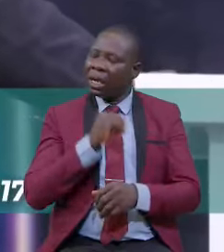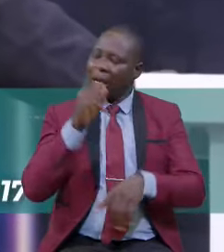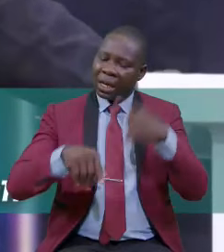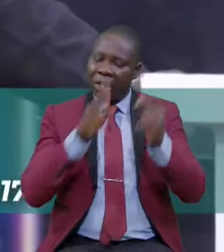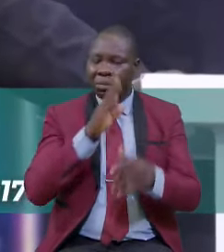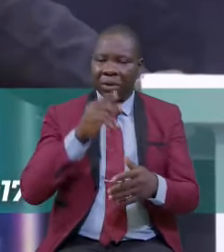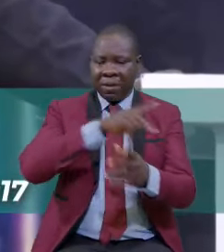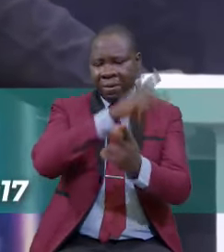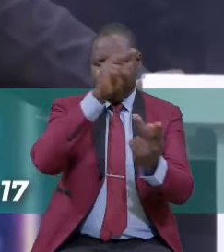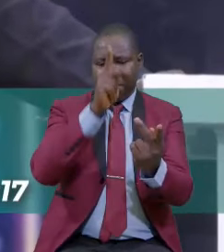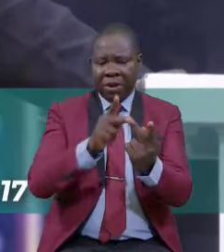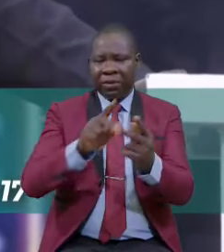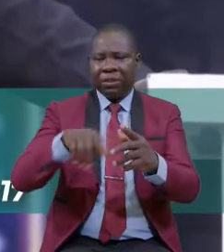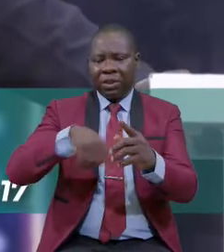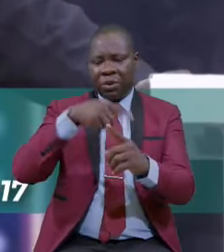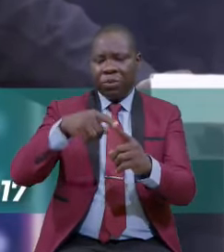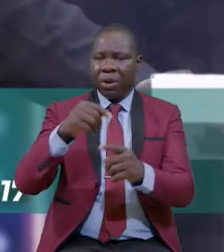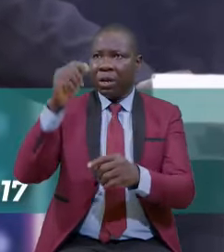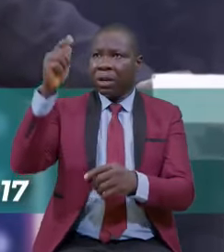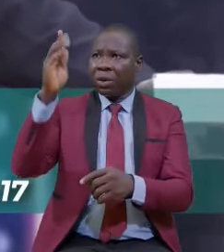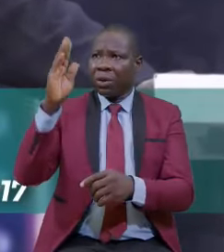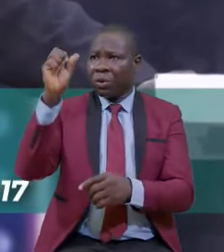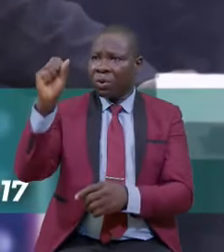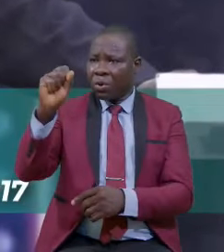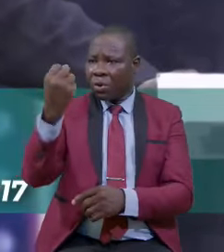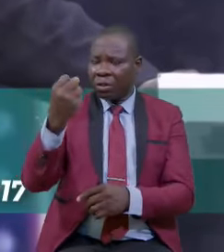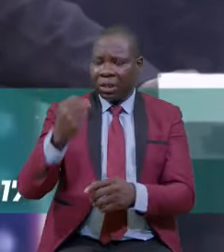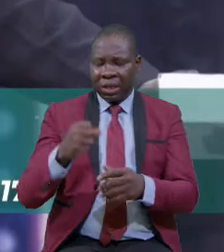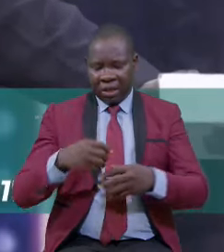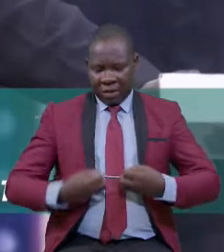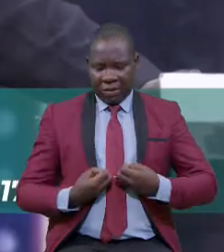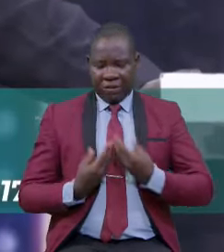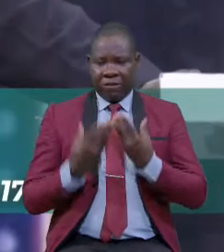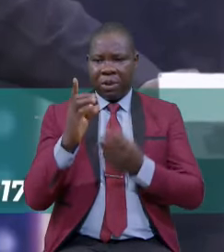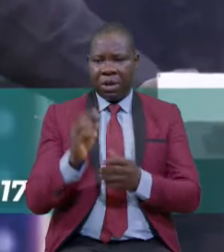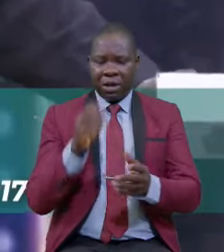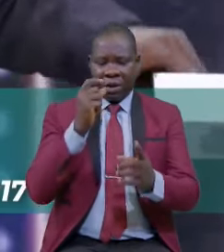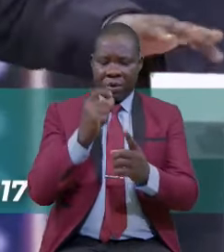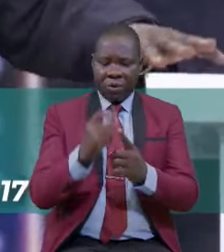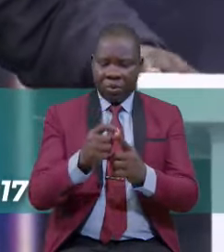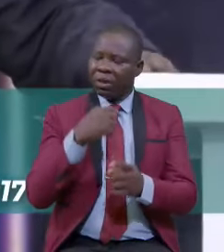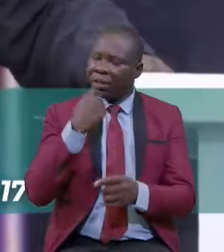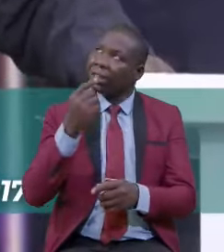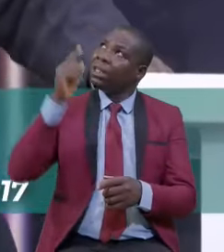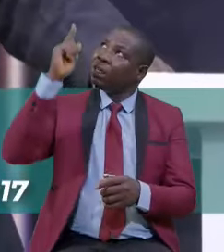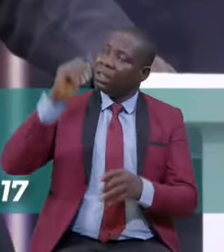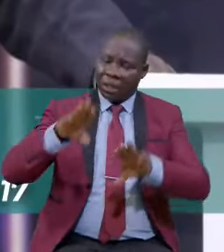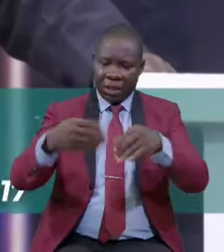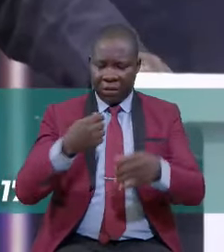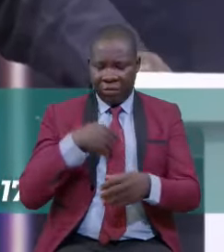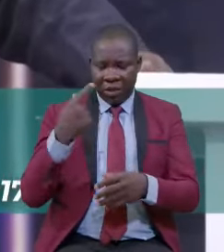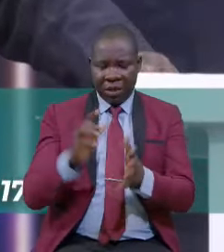God's inspired word says he gave me the Bible so that I will not